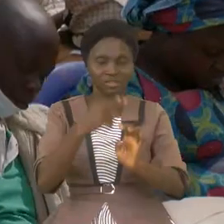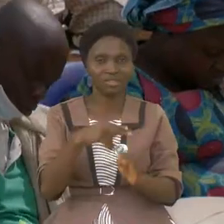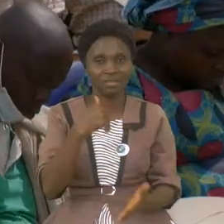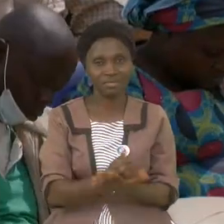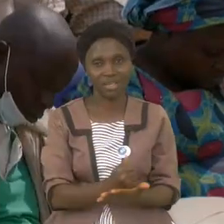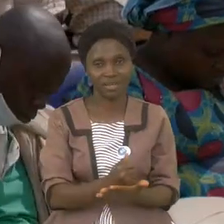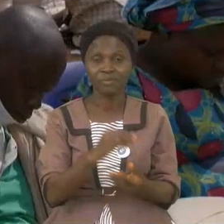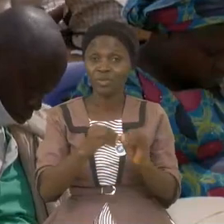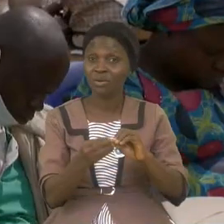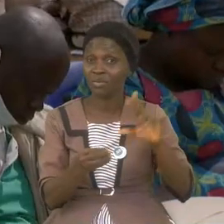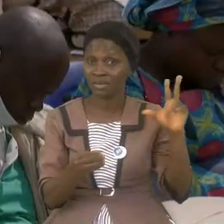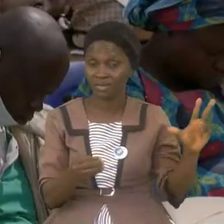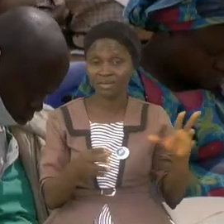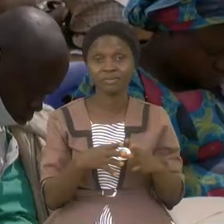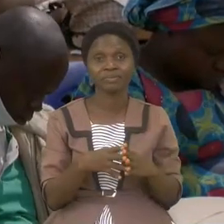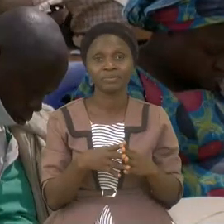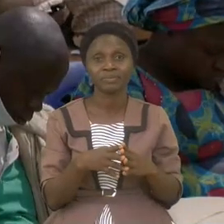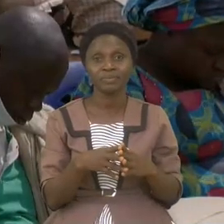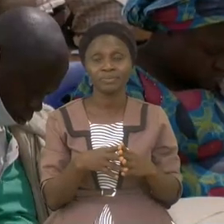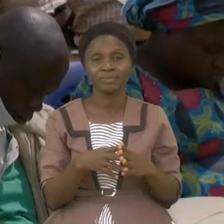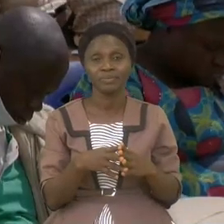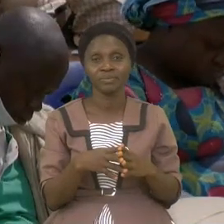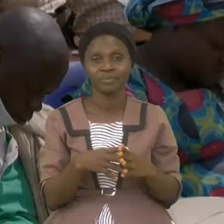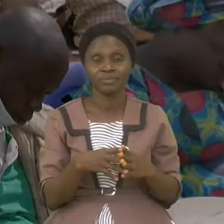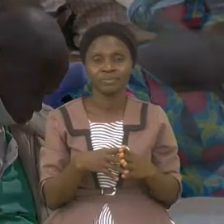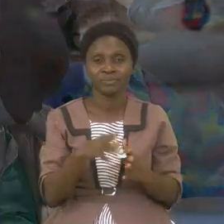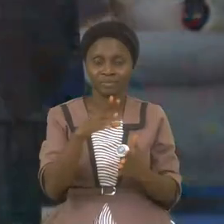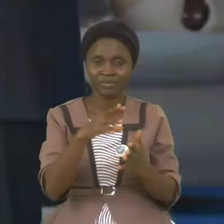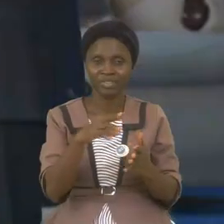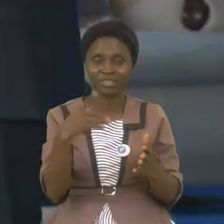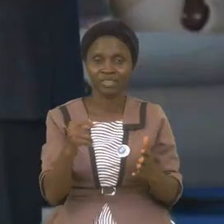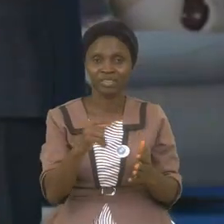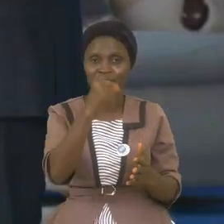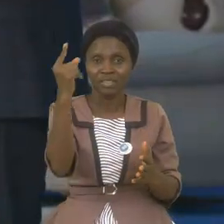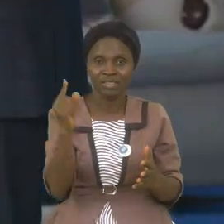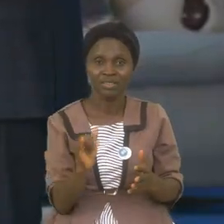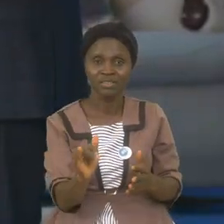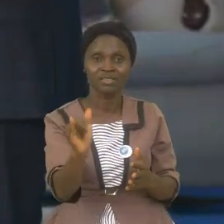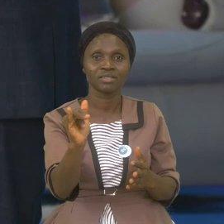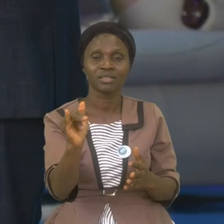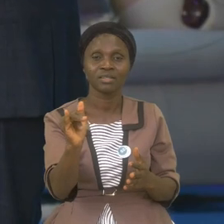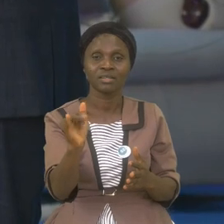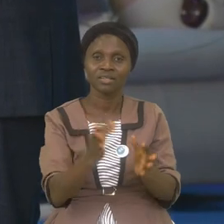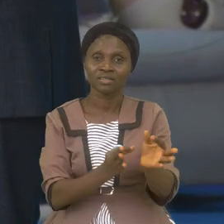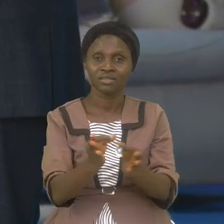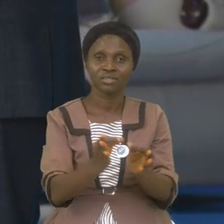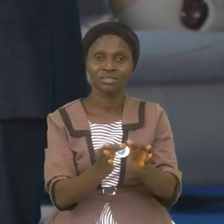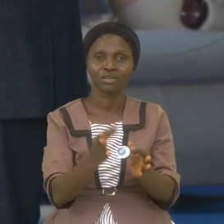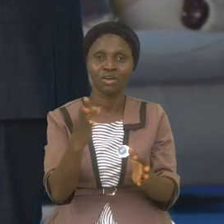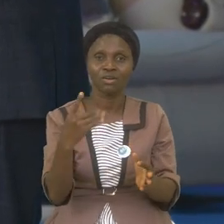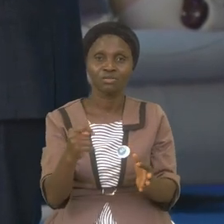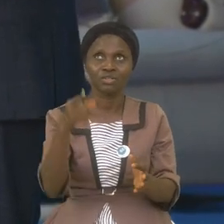three here. Number three here, we're looking at the eternal description of the God